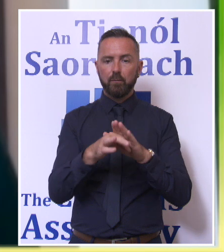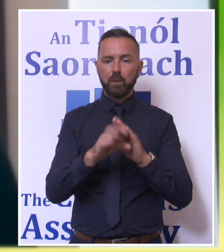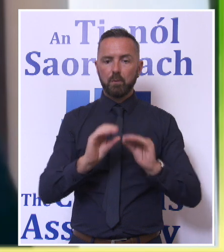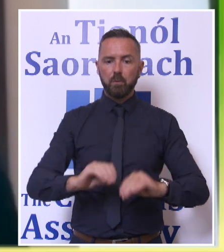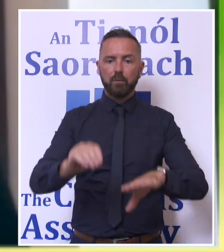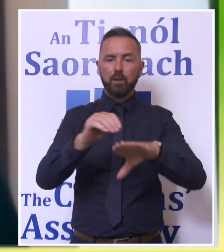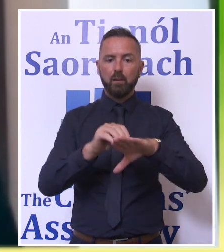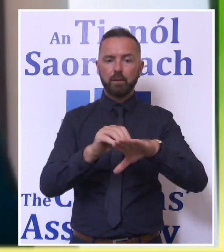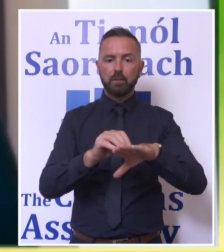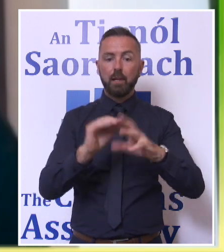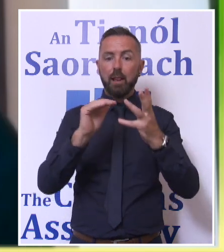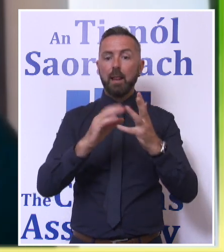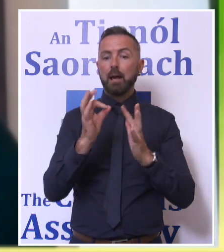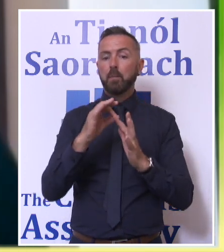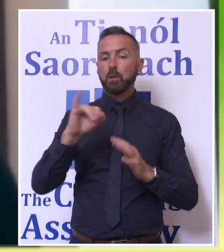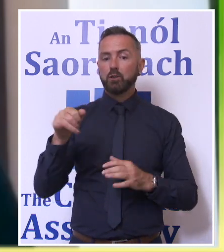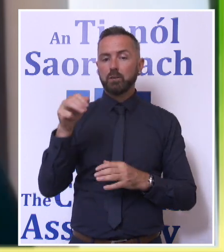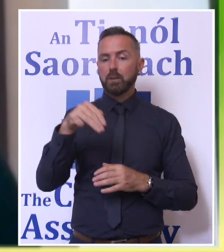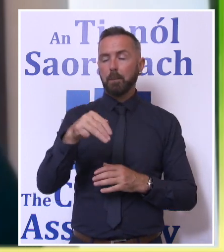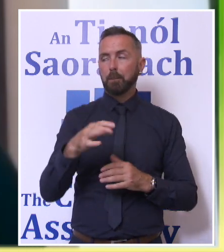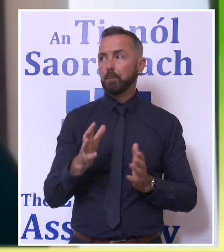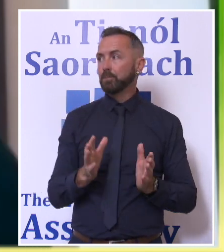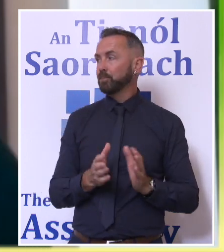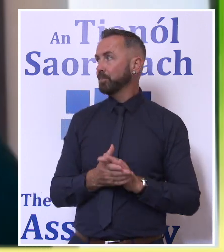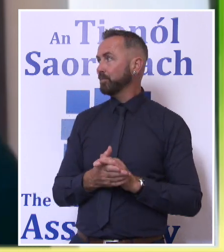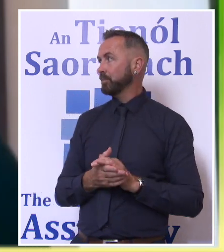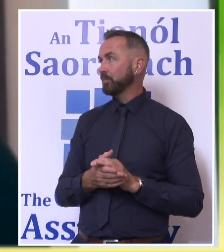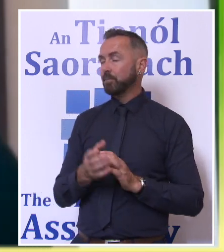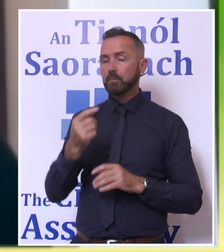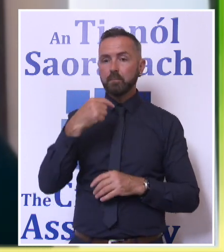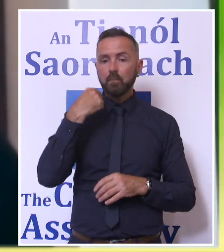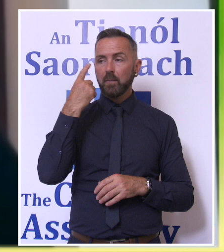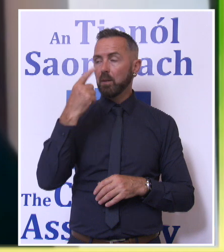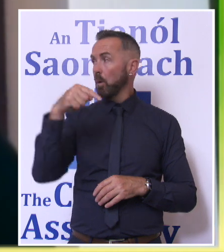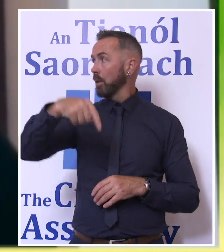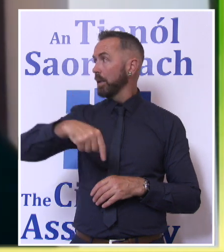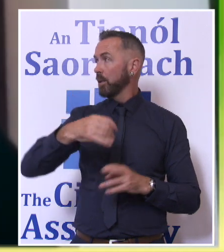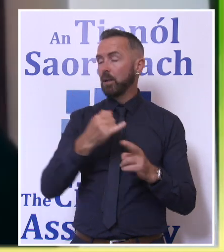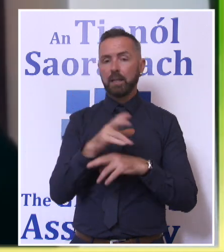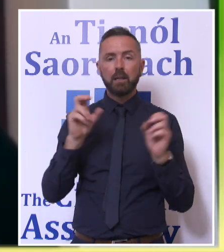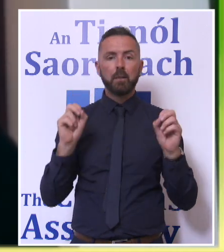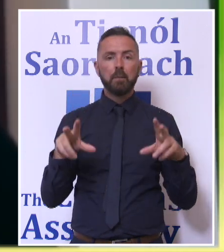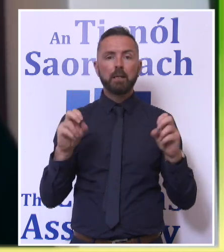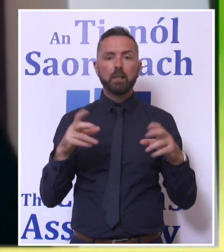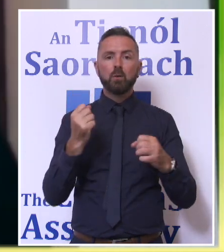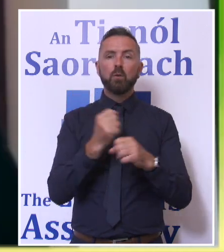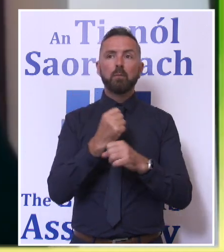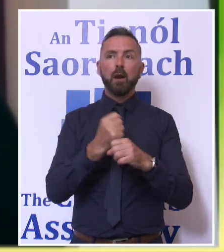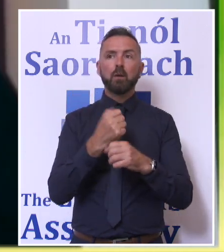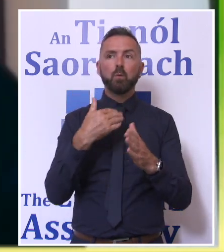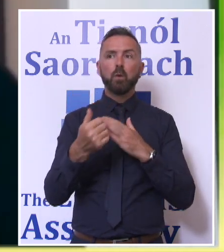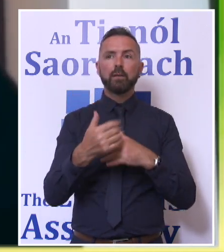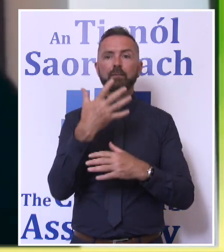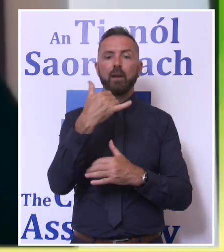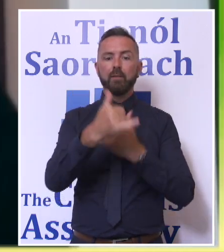point, Jim, very quickly, is tomorrow here in Manchester, we will be marking 5 years since